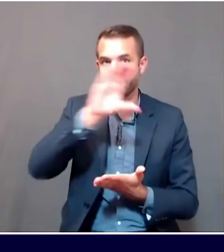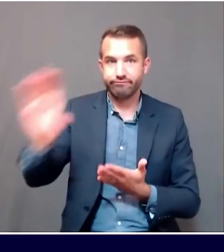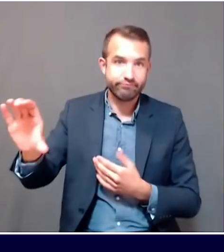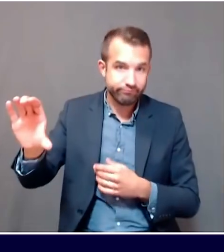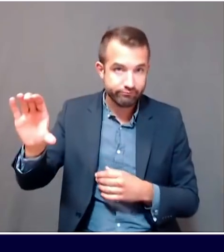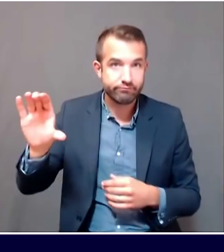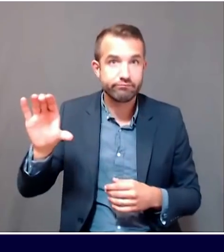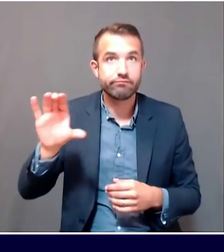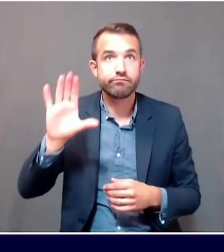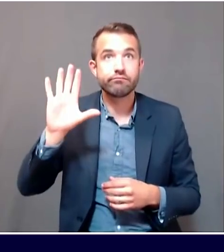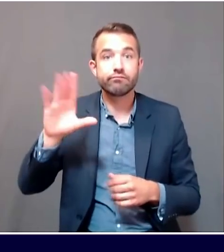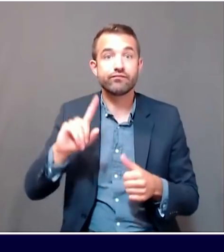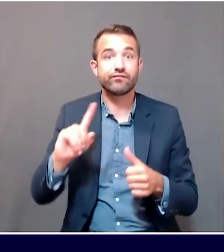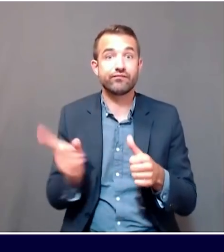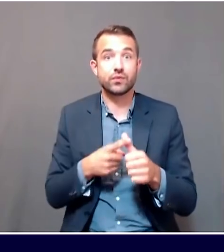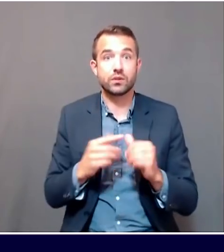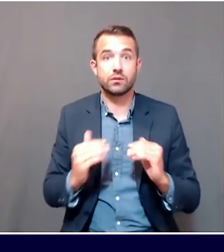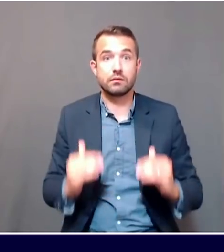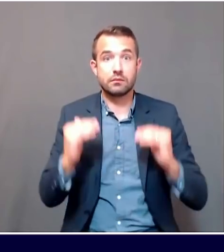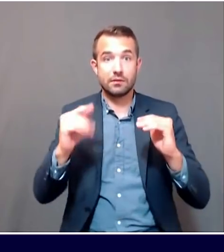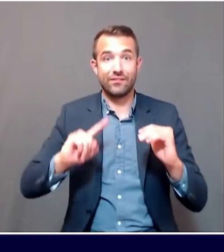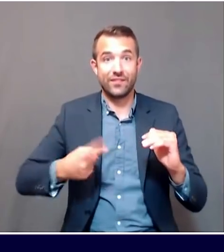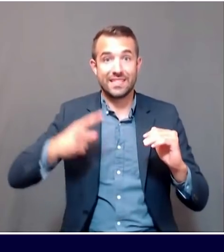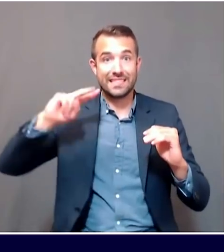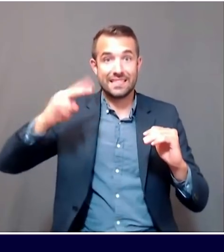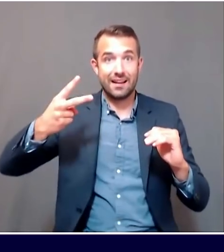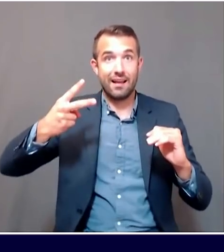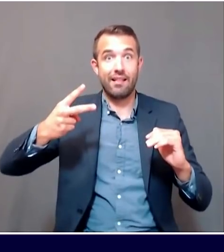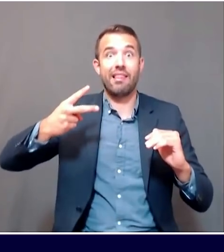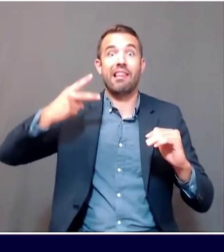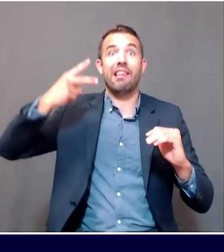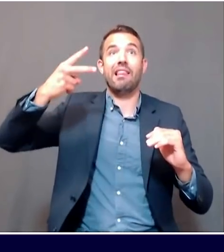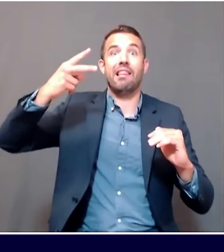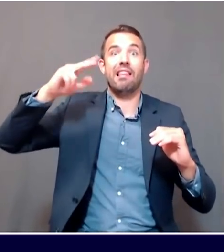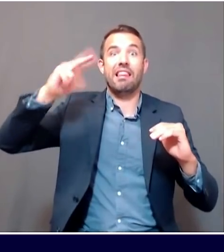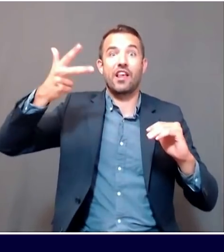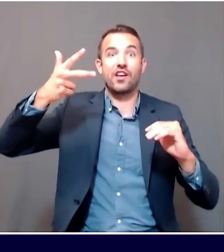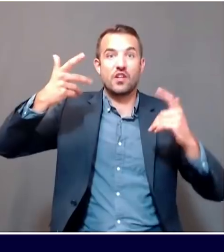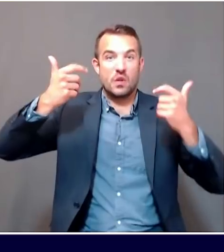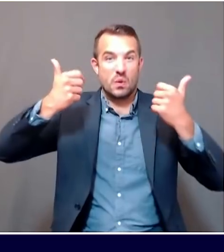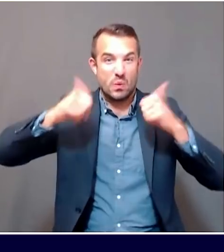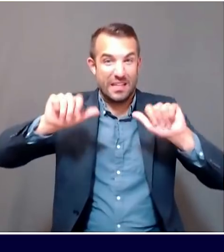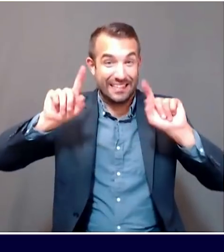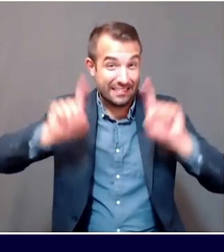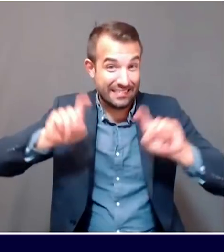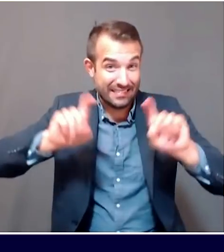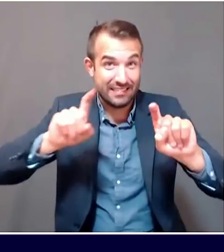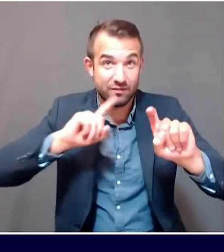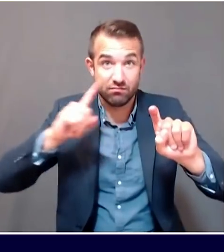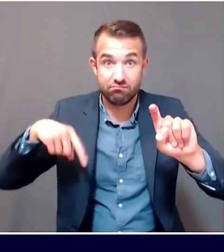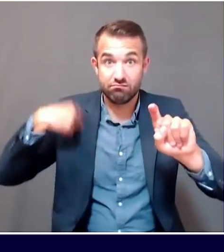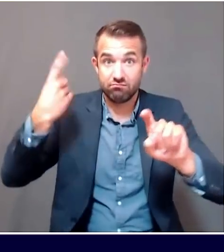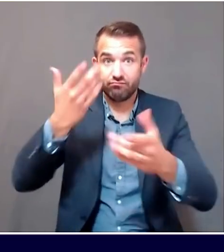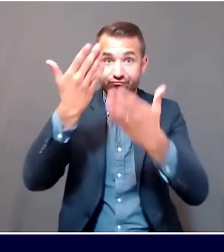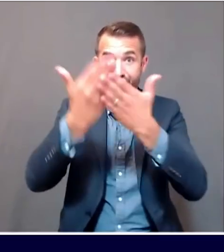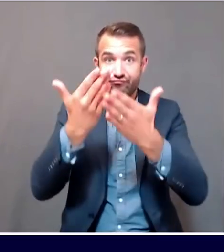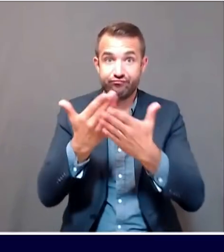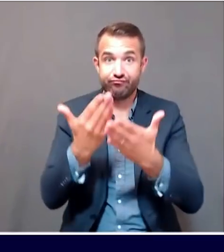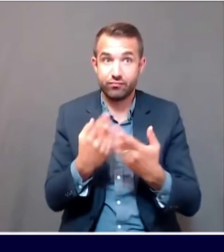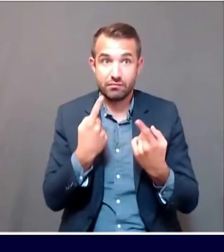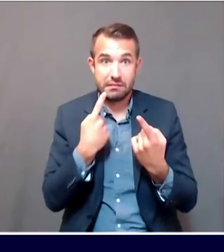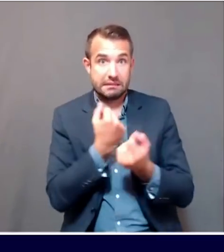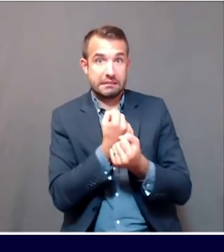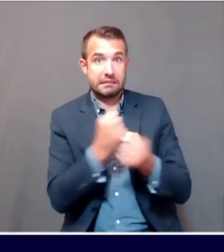1/2 trial, a hybrid trial they conducted, reported that the vaccine was safe, causing very few side